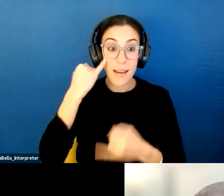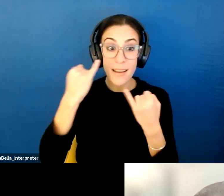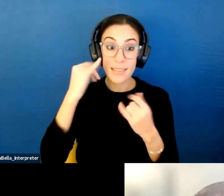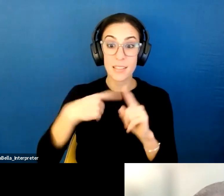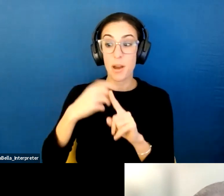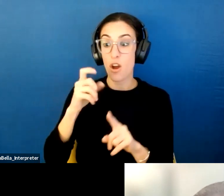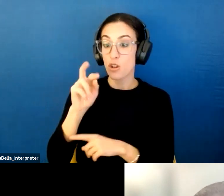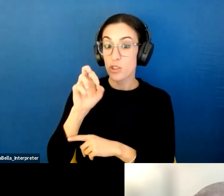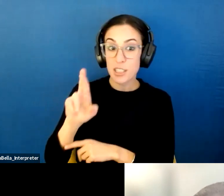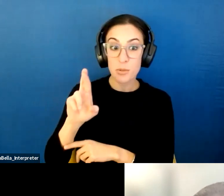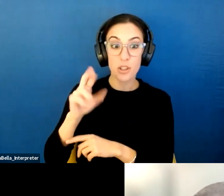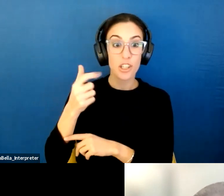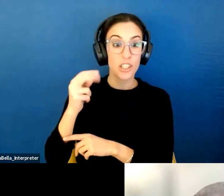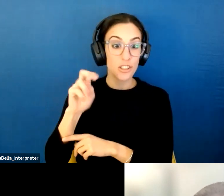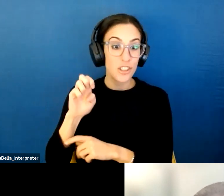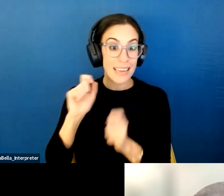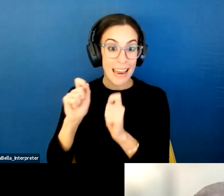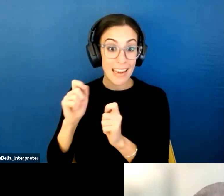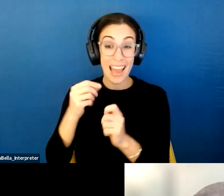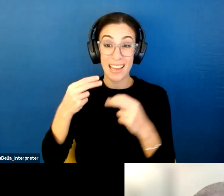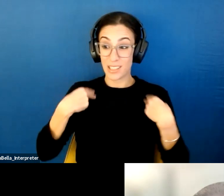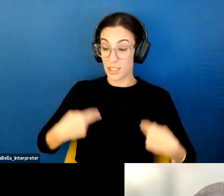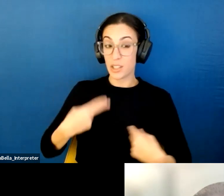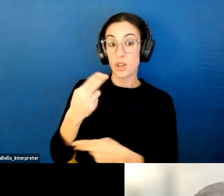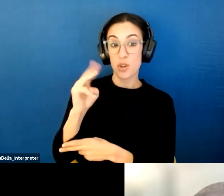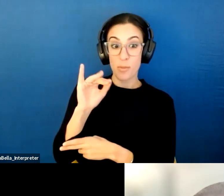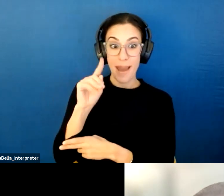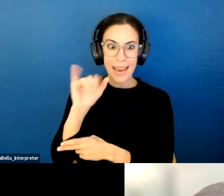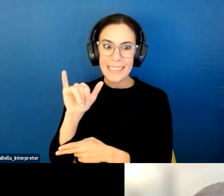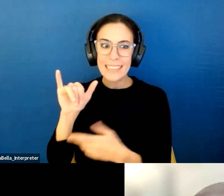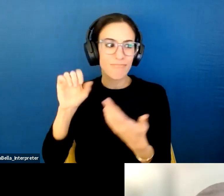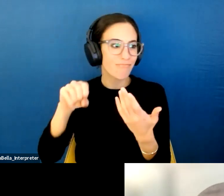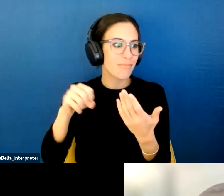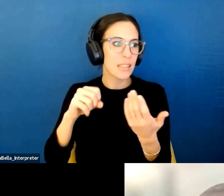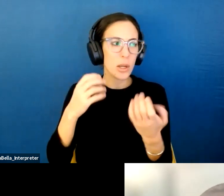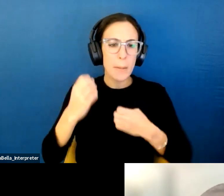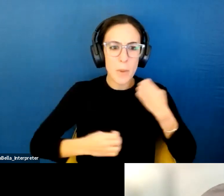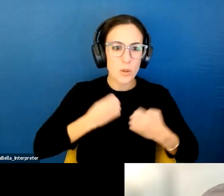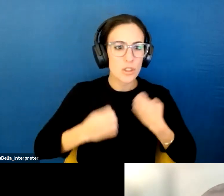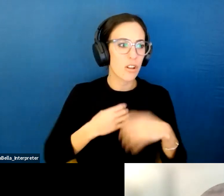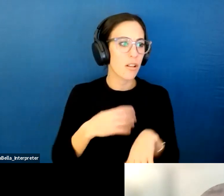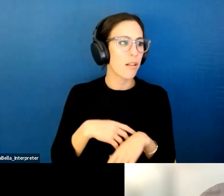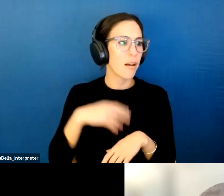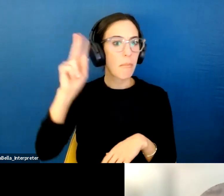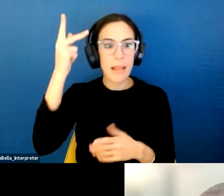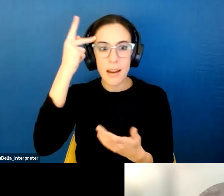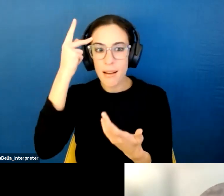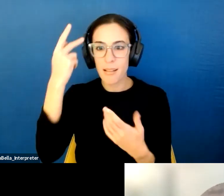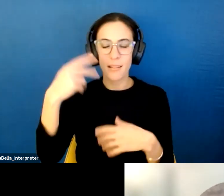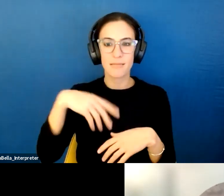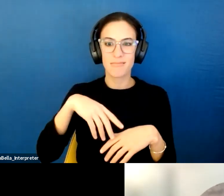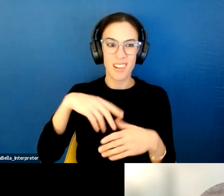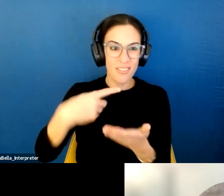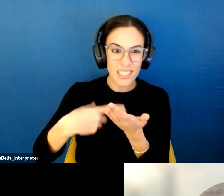editing, and humanity and what it means to be human, they're emotional, they're political, they're highly, highly value